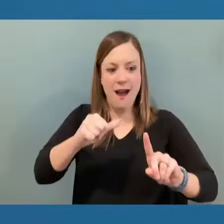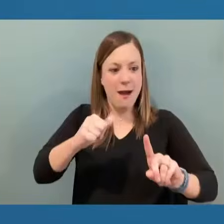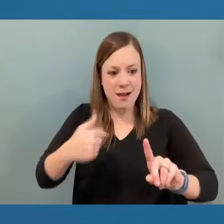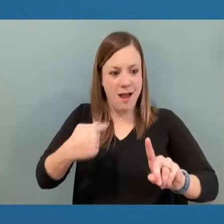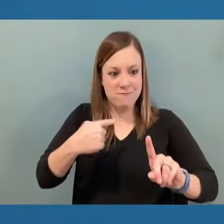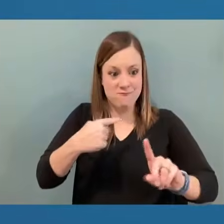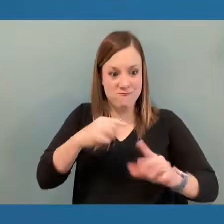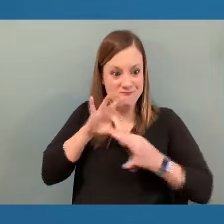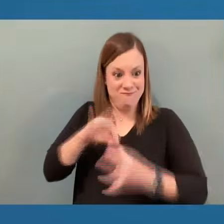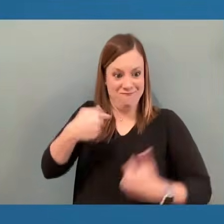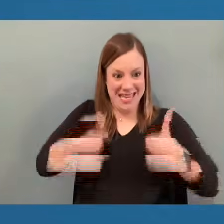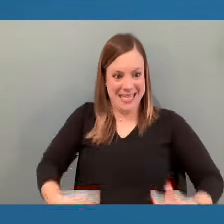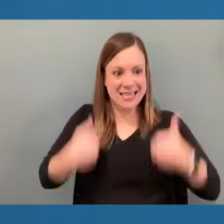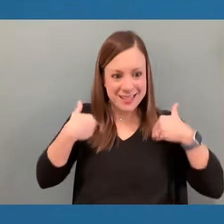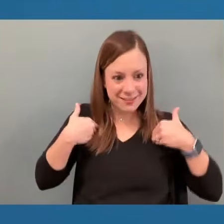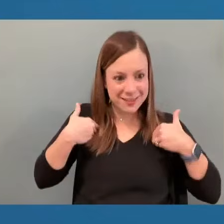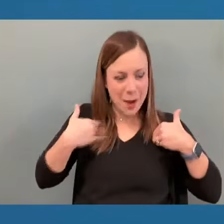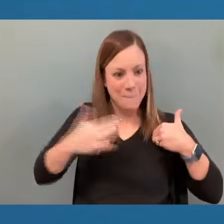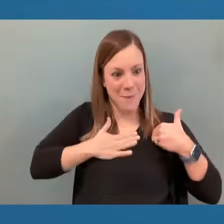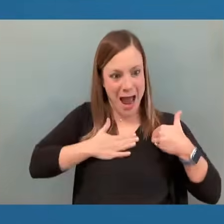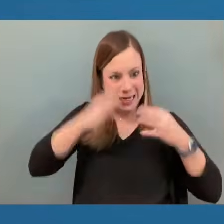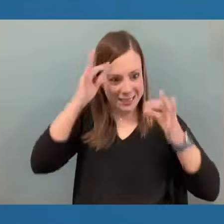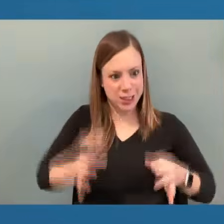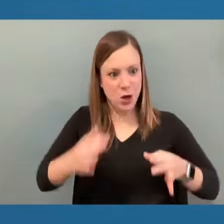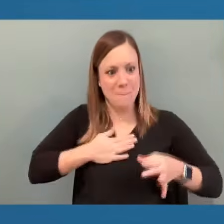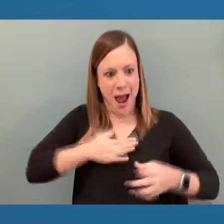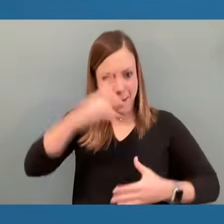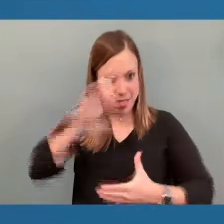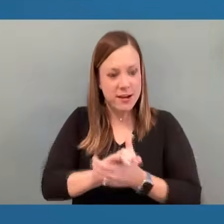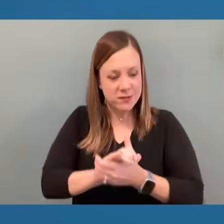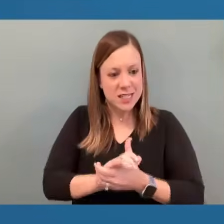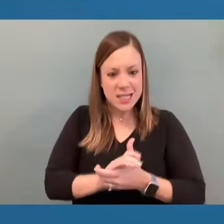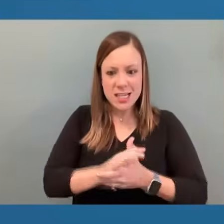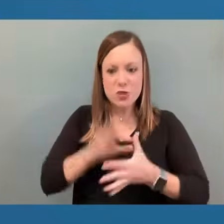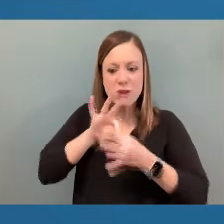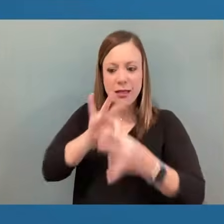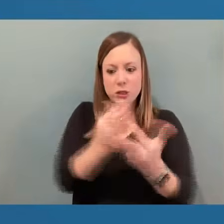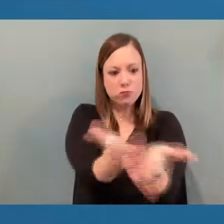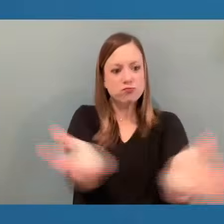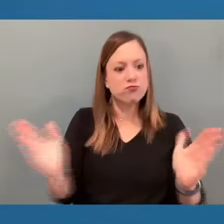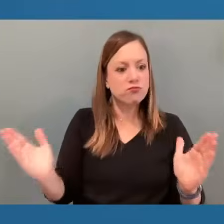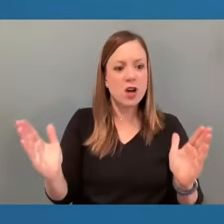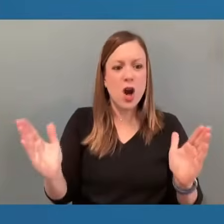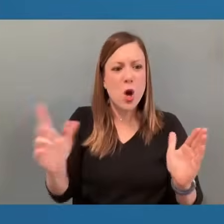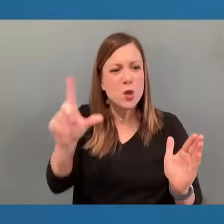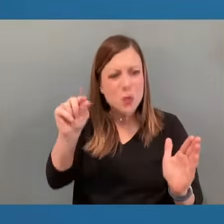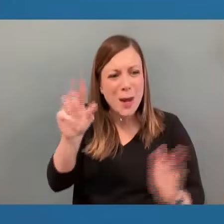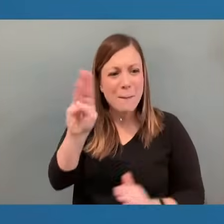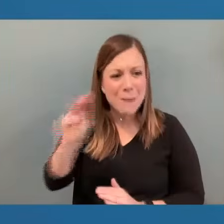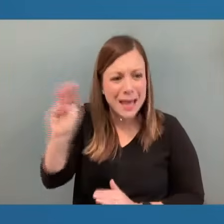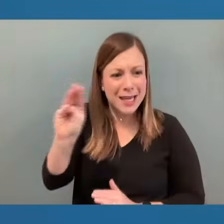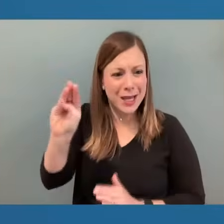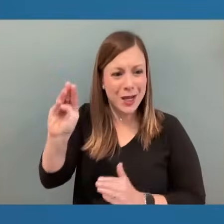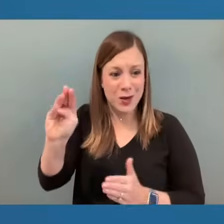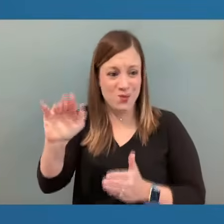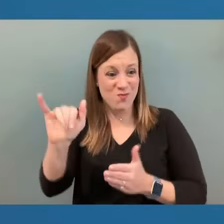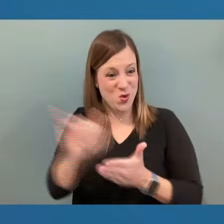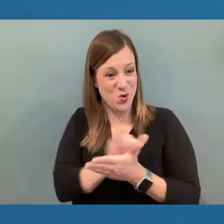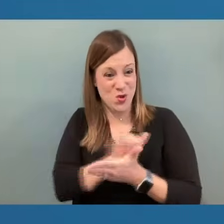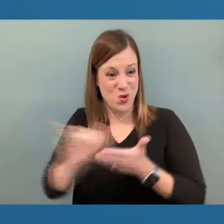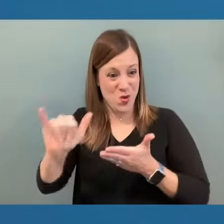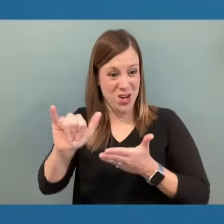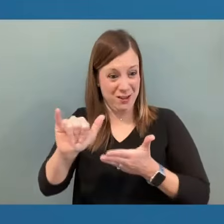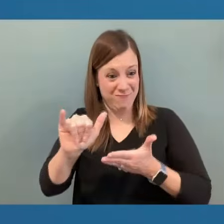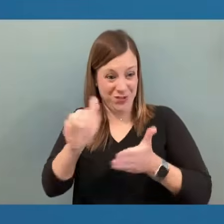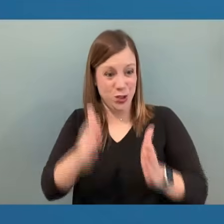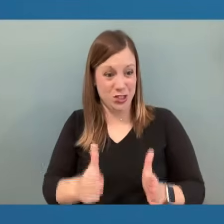20 million New Yorkers. And so, thank you. Thank you, Governor Hochul, for welcoming us here. This is such an